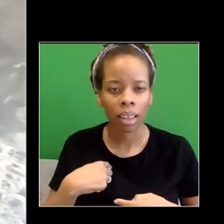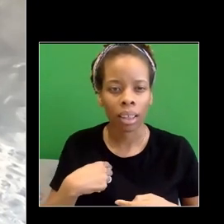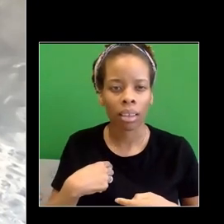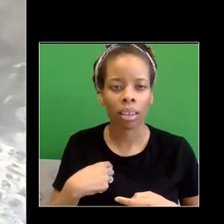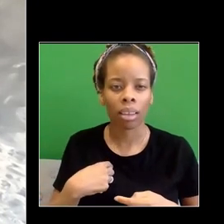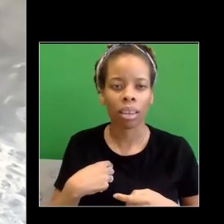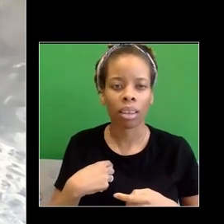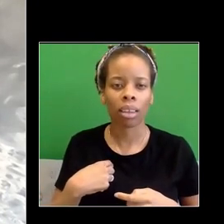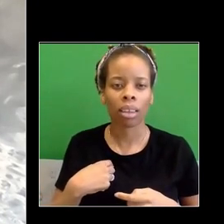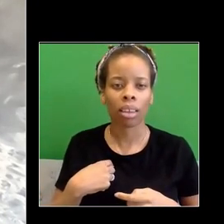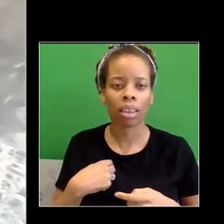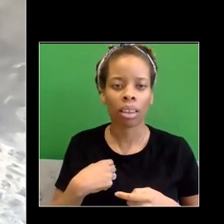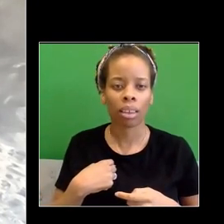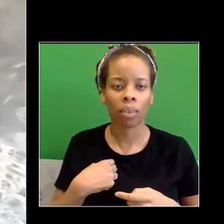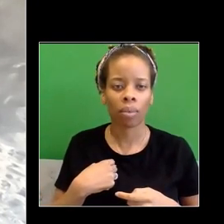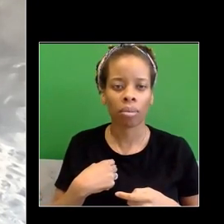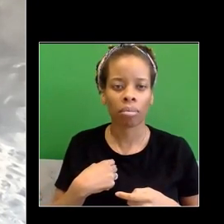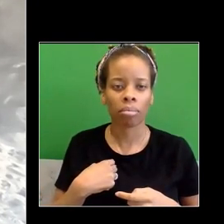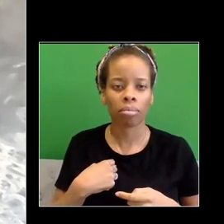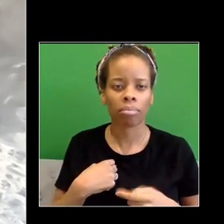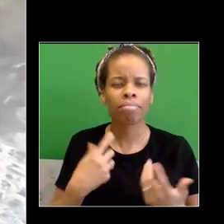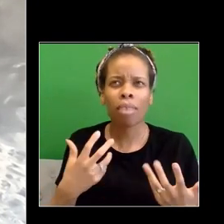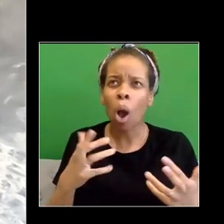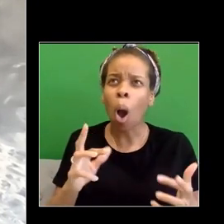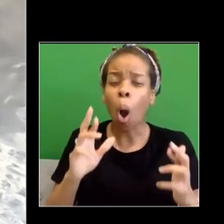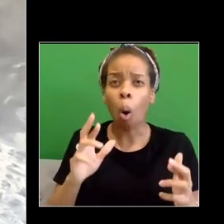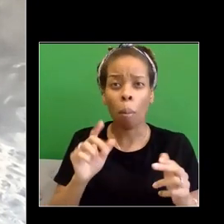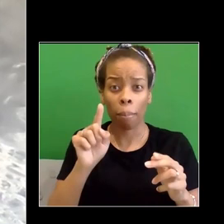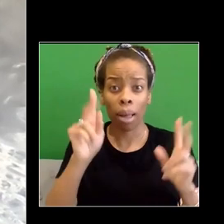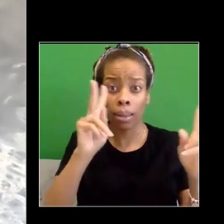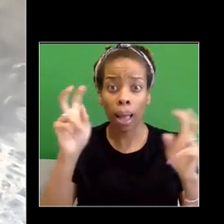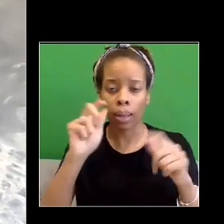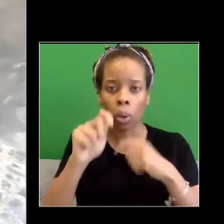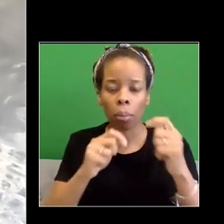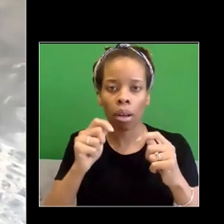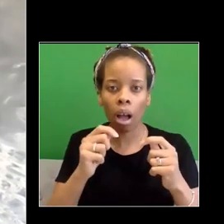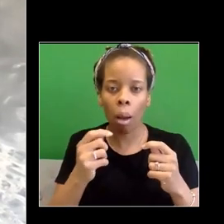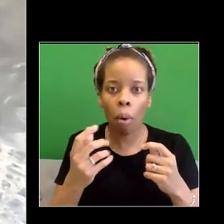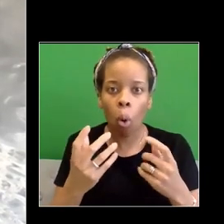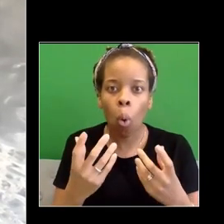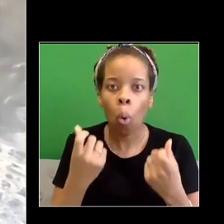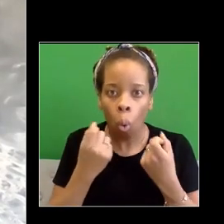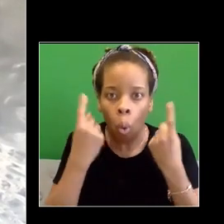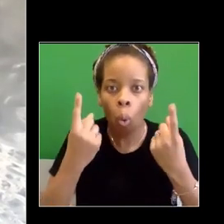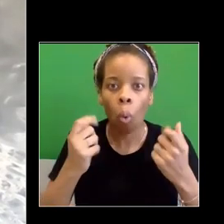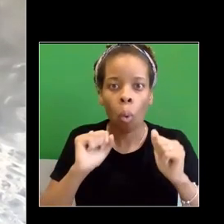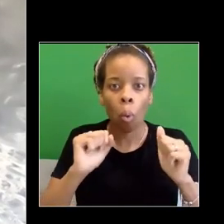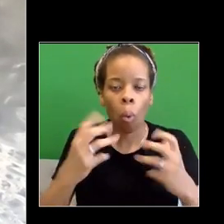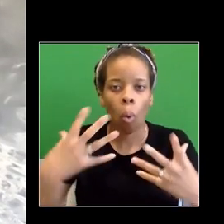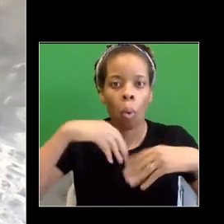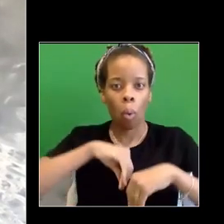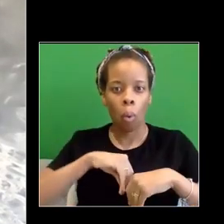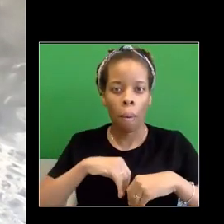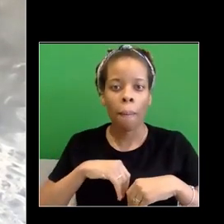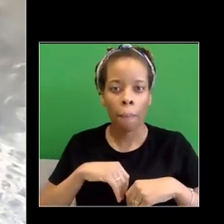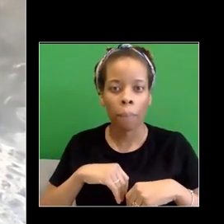think it's another way in, I hope. I think it is almost indexical. It made me